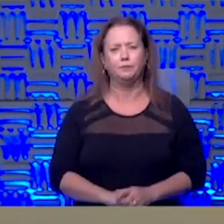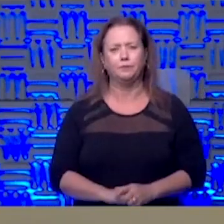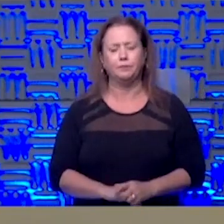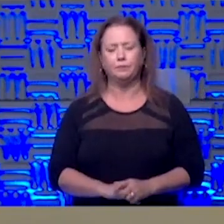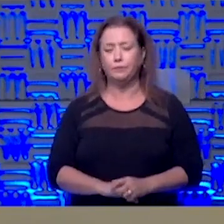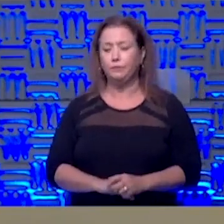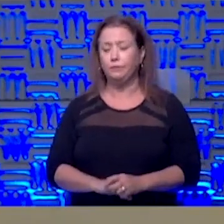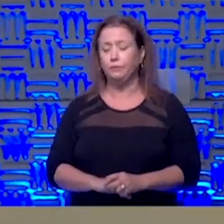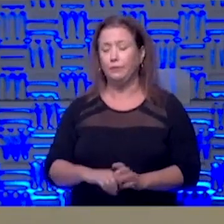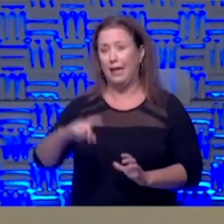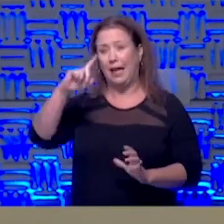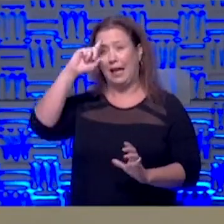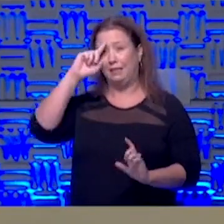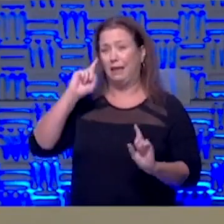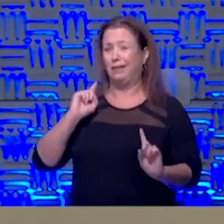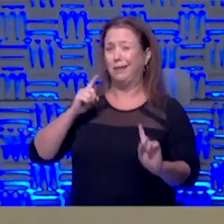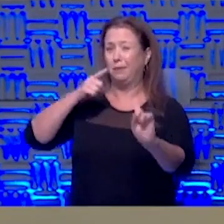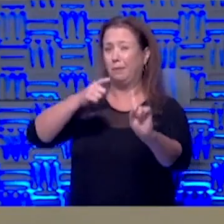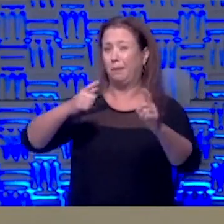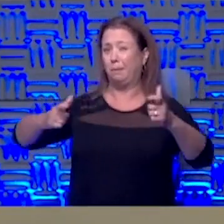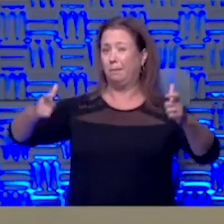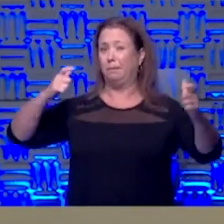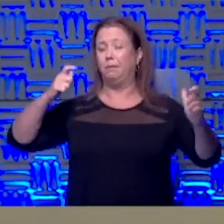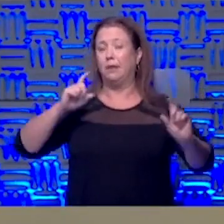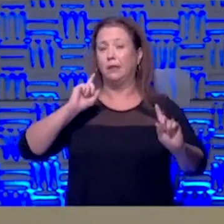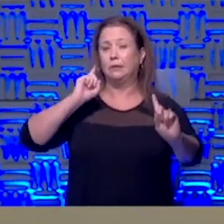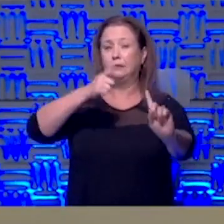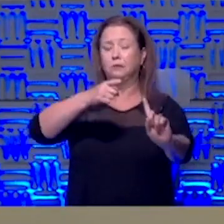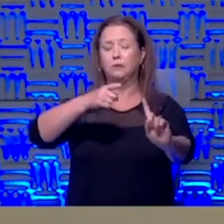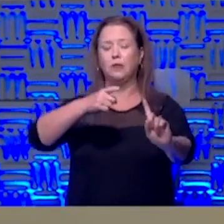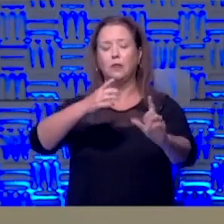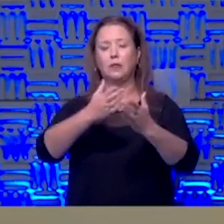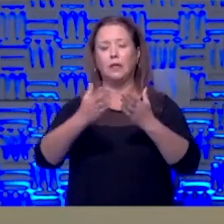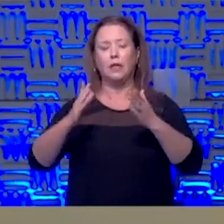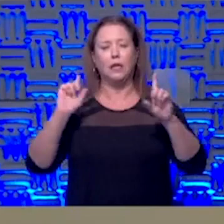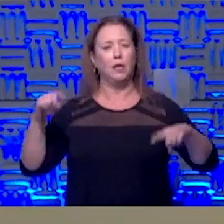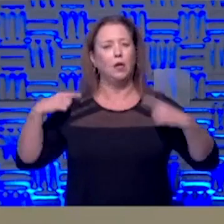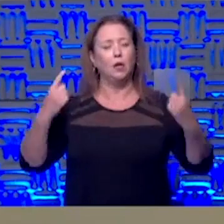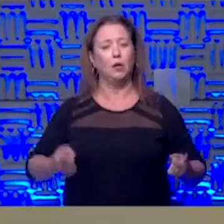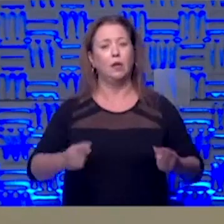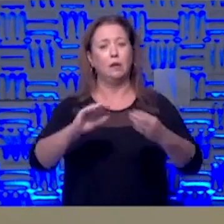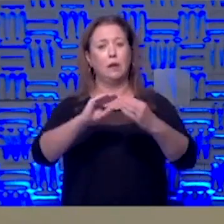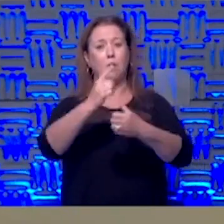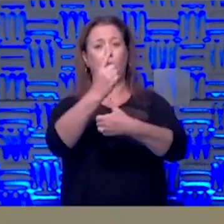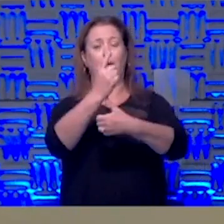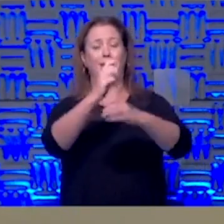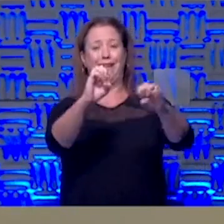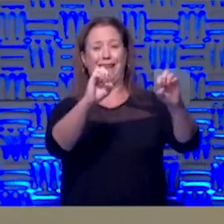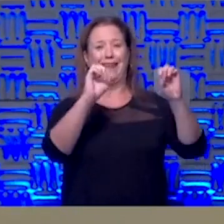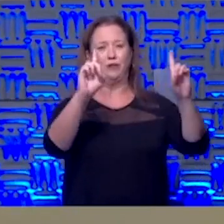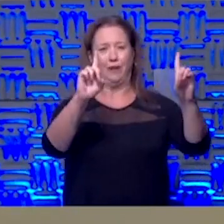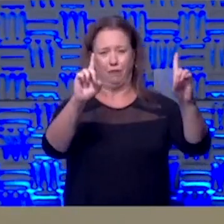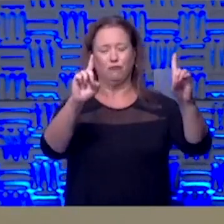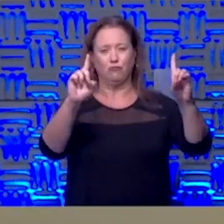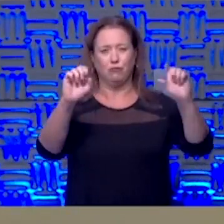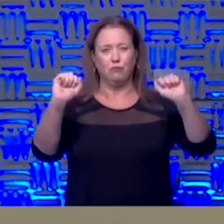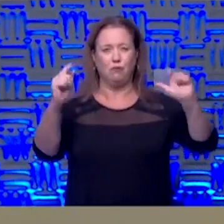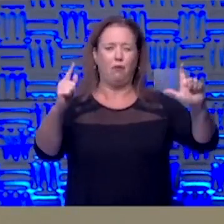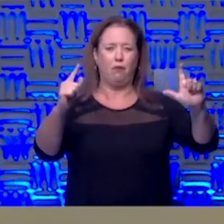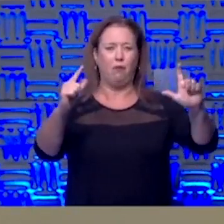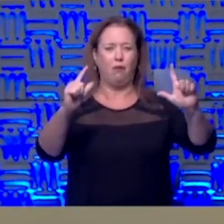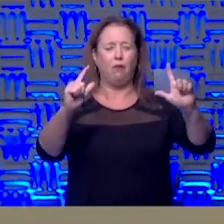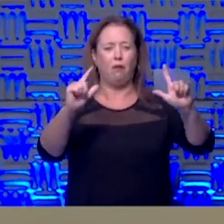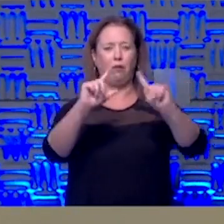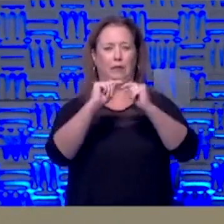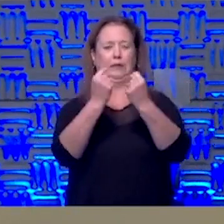I think the big thing that we've done more than anything else is, number one, is education. We've done a really